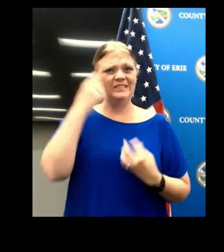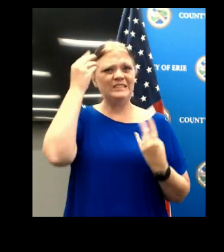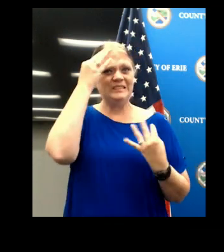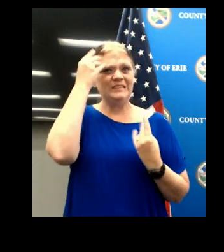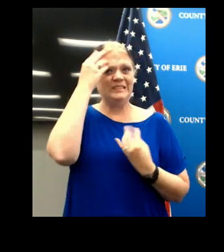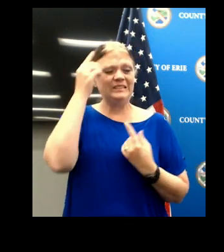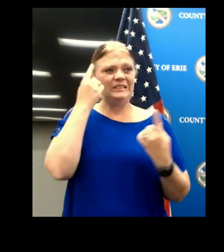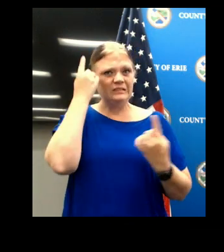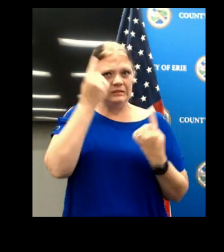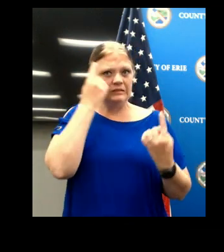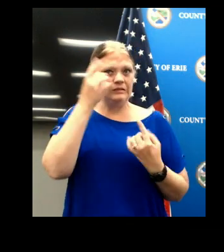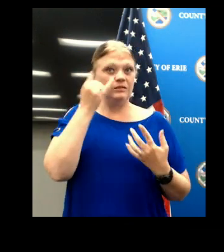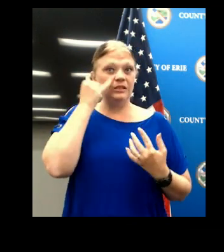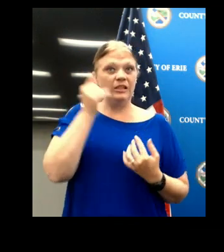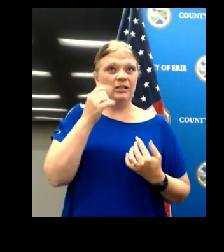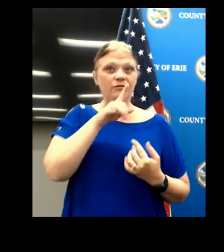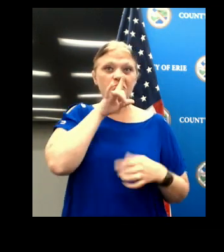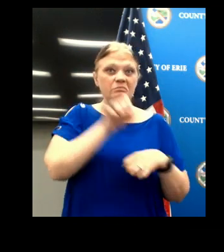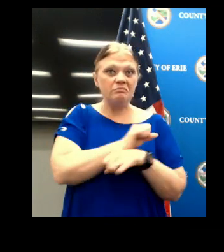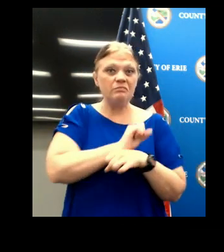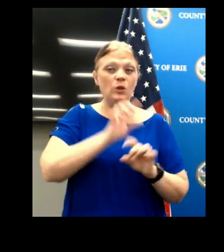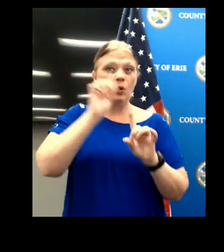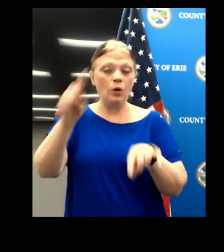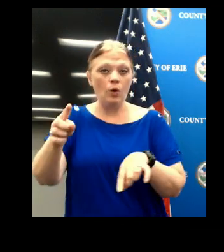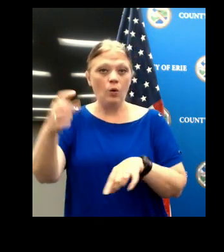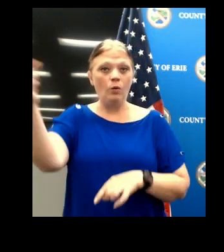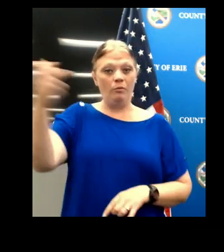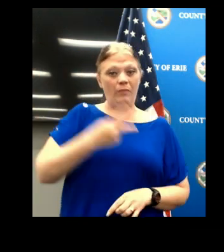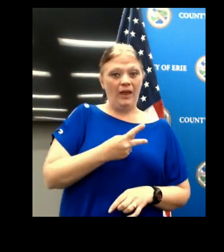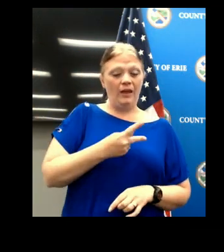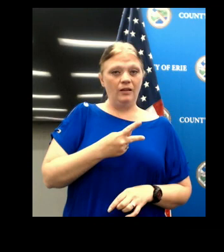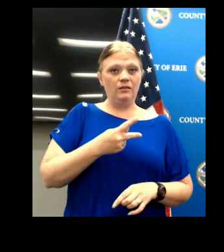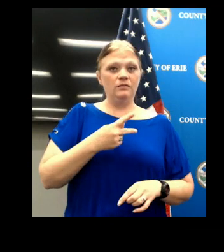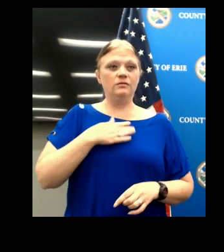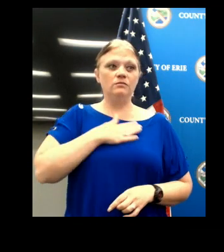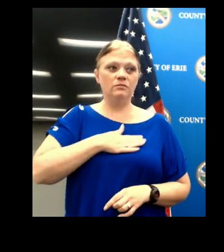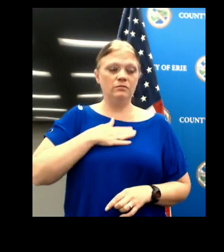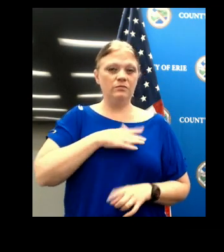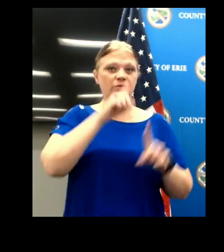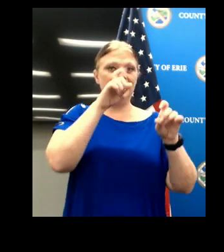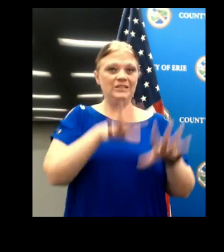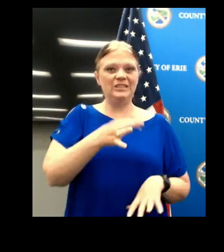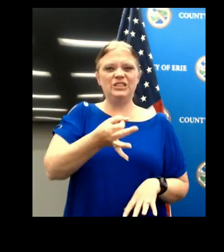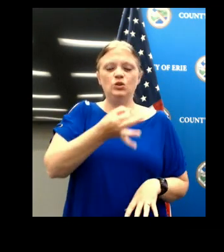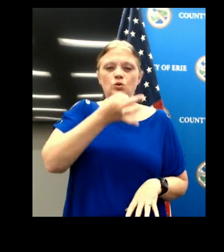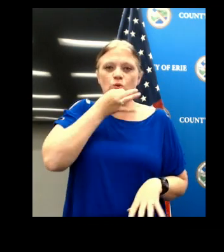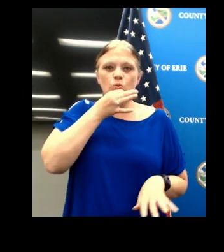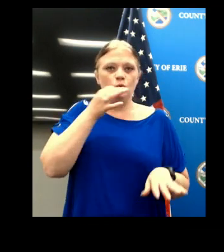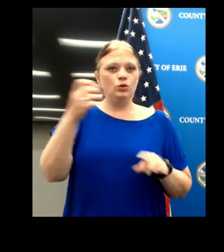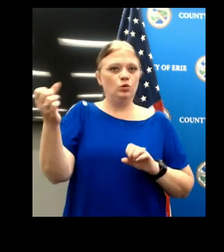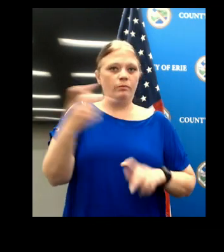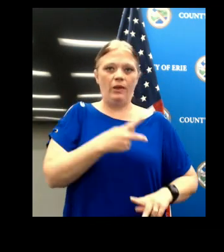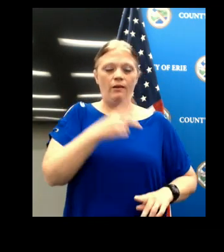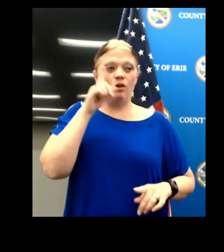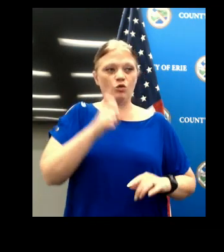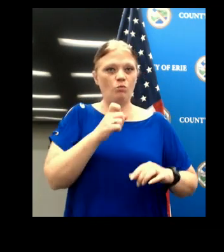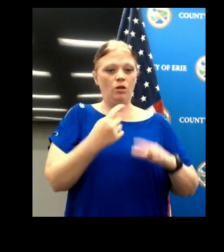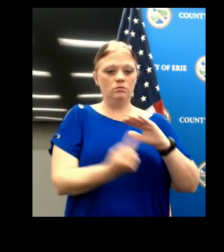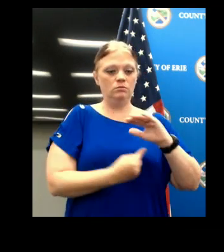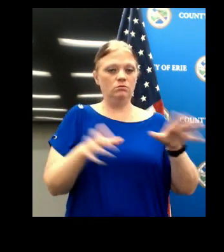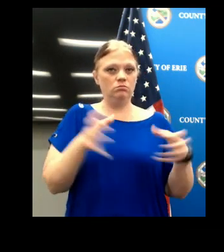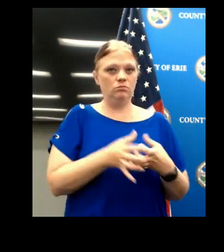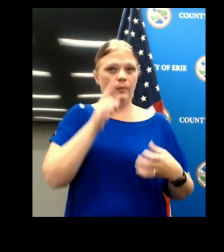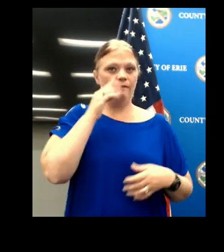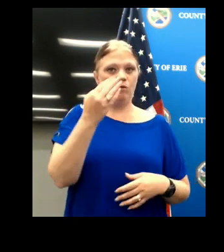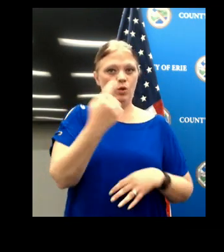If you are going to go, when you return, remember, please go and get a test as soon as you can, and you have to quarantine for 14